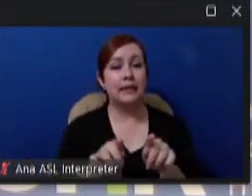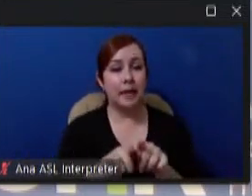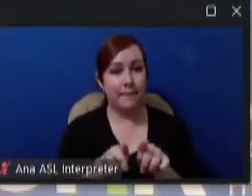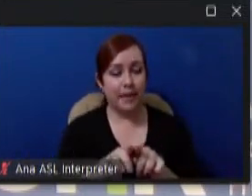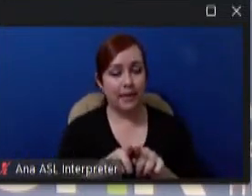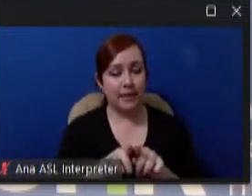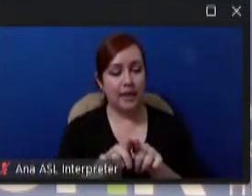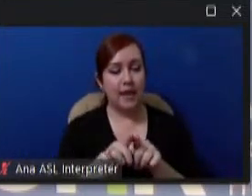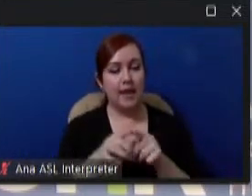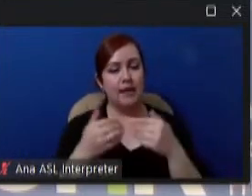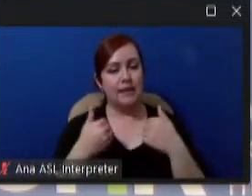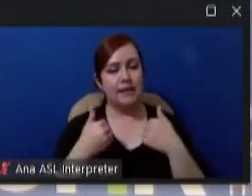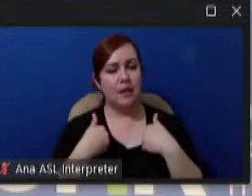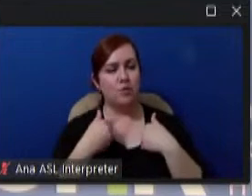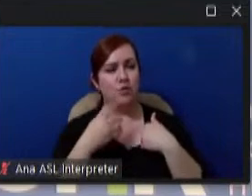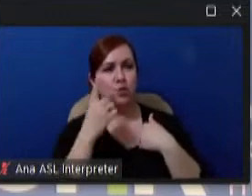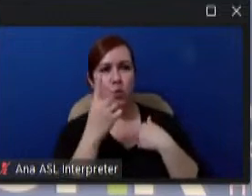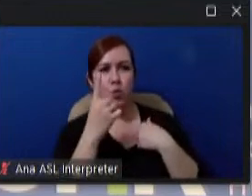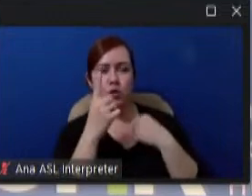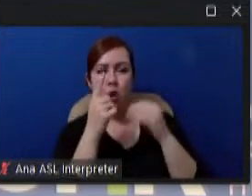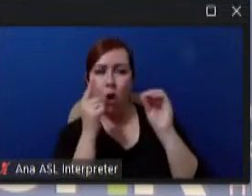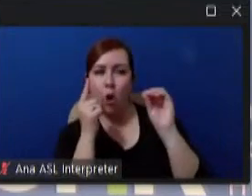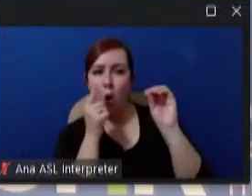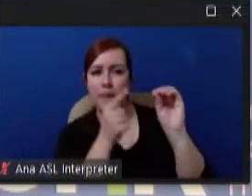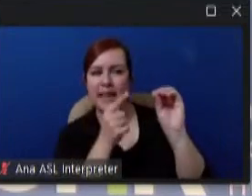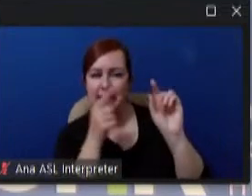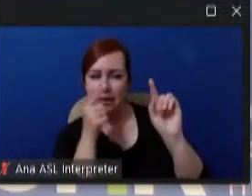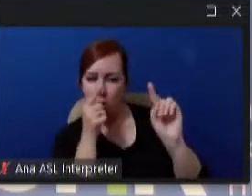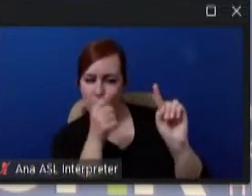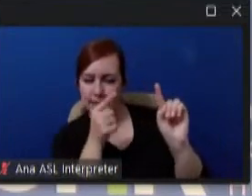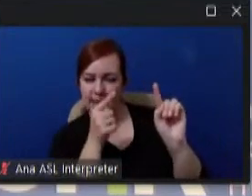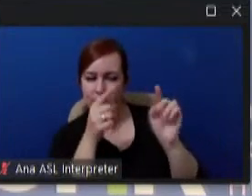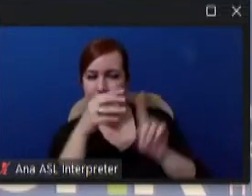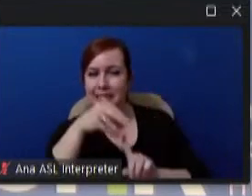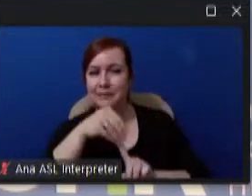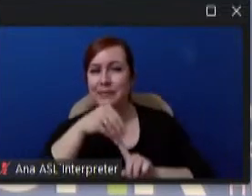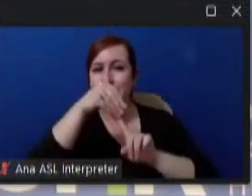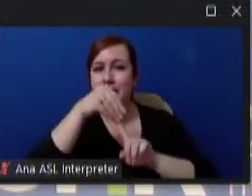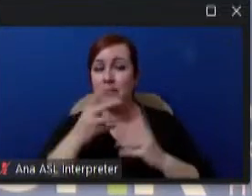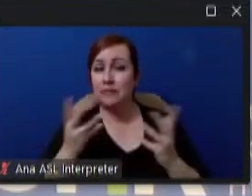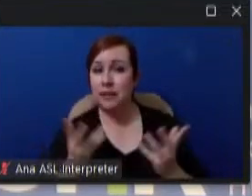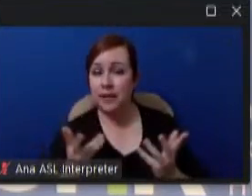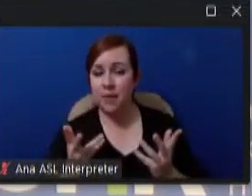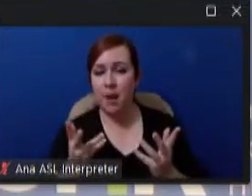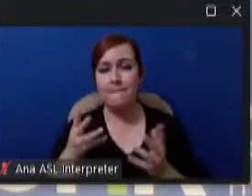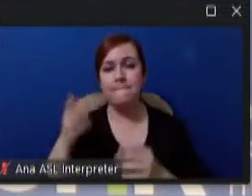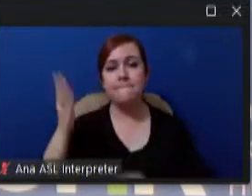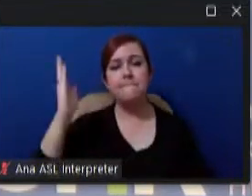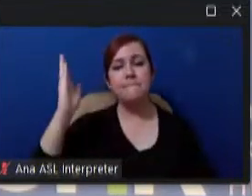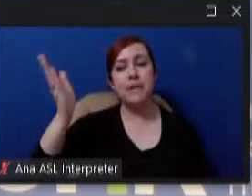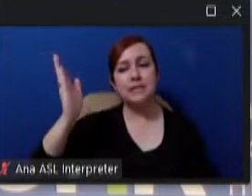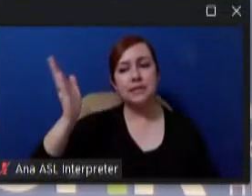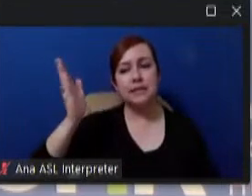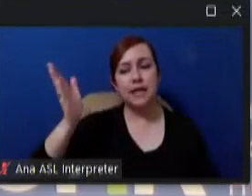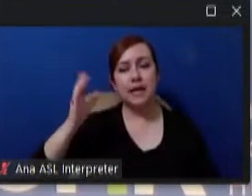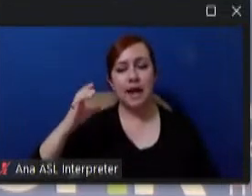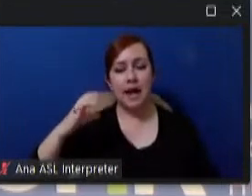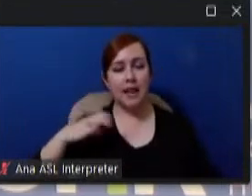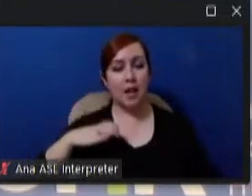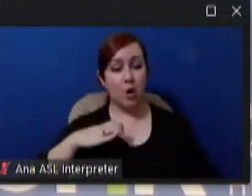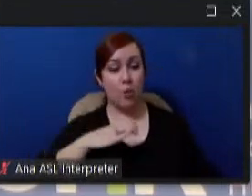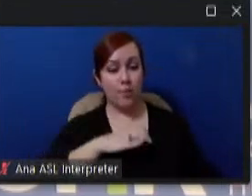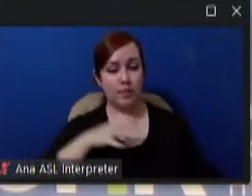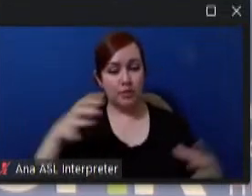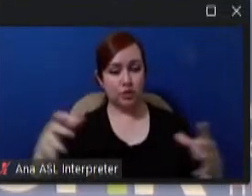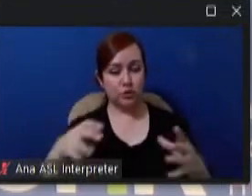This hearing has one very special objective. That is to present to